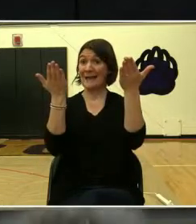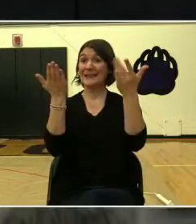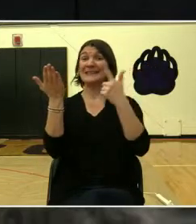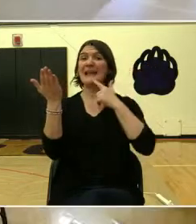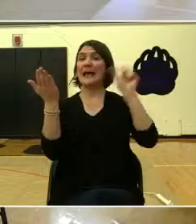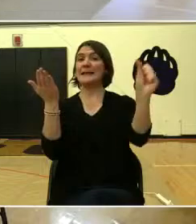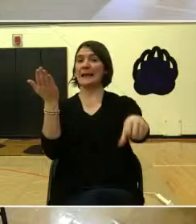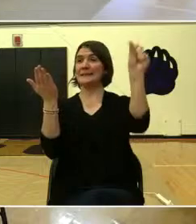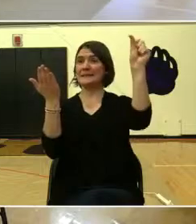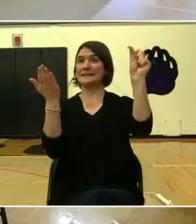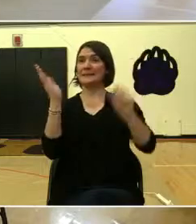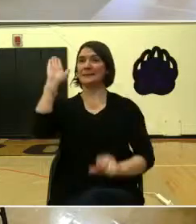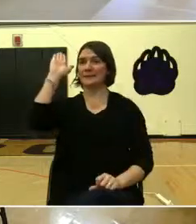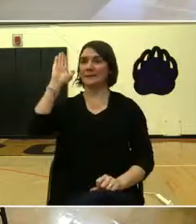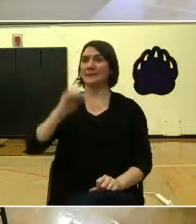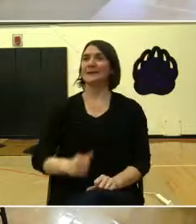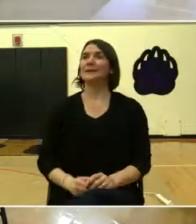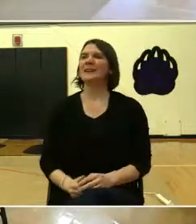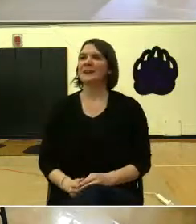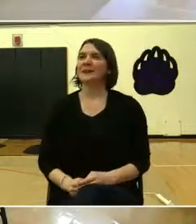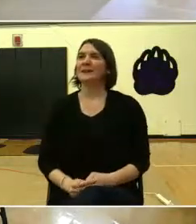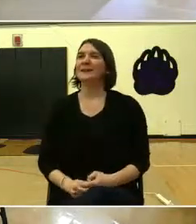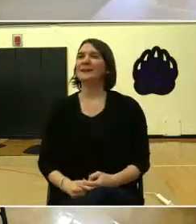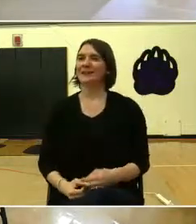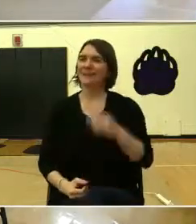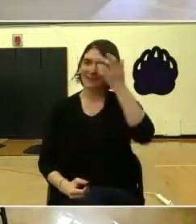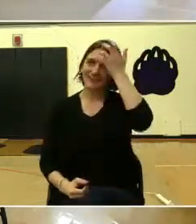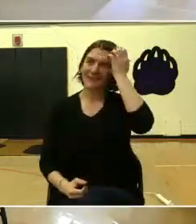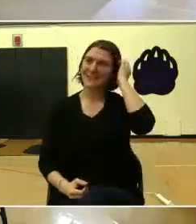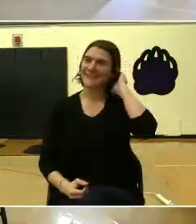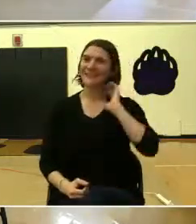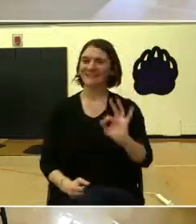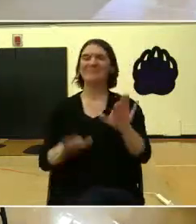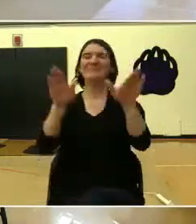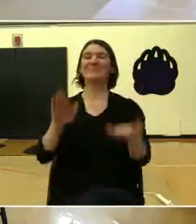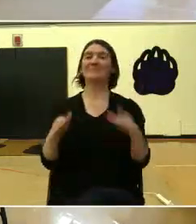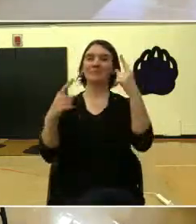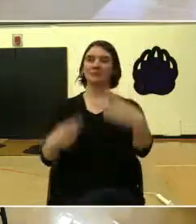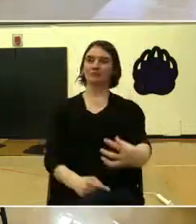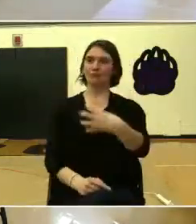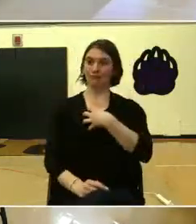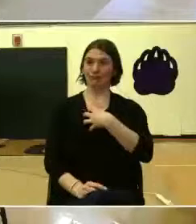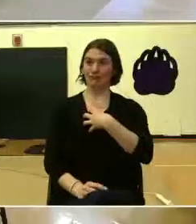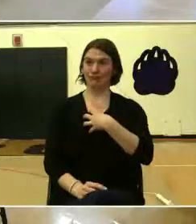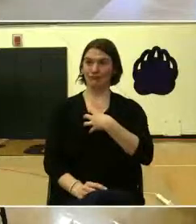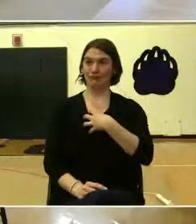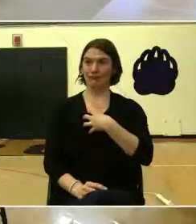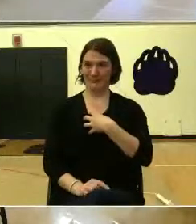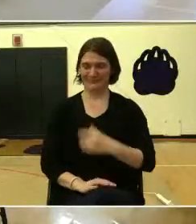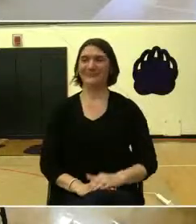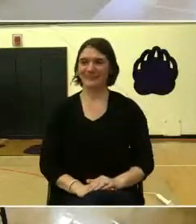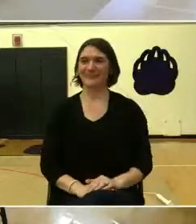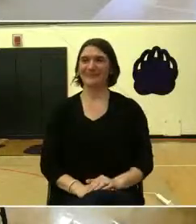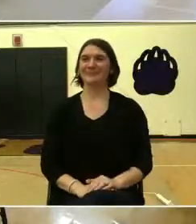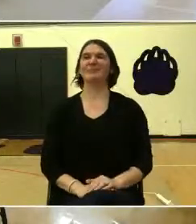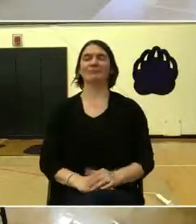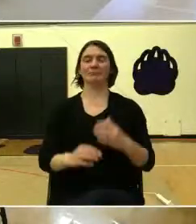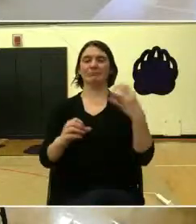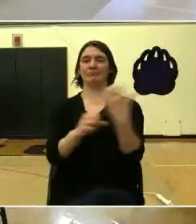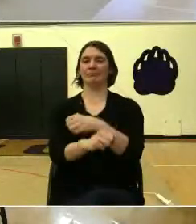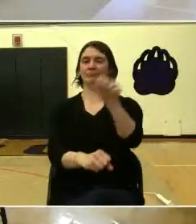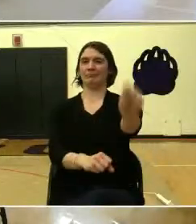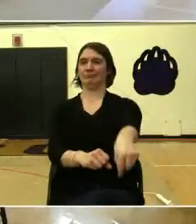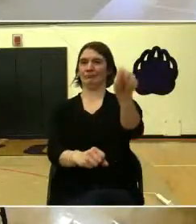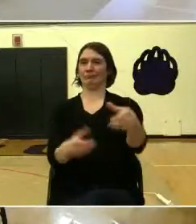say I thank you all those opposed please rise and say nay the eyes appear to have